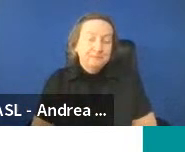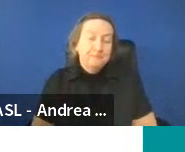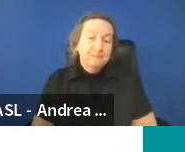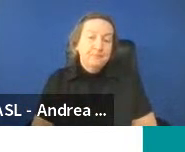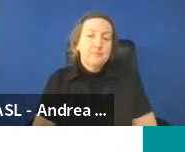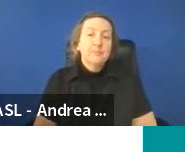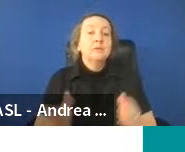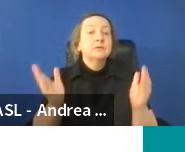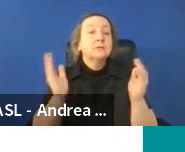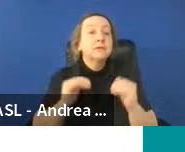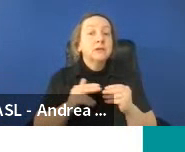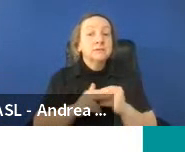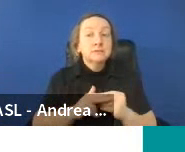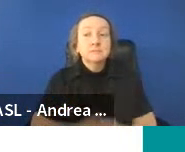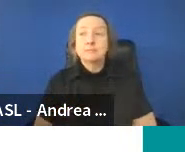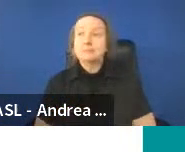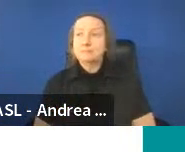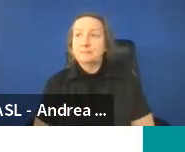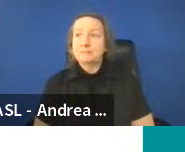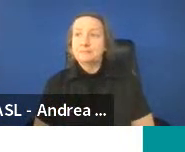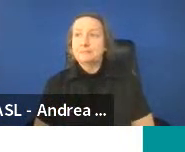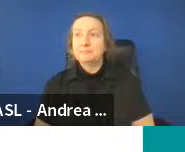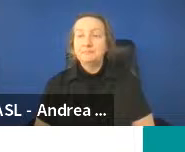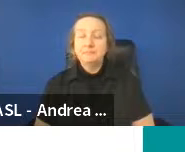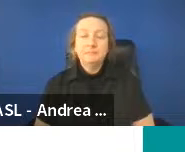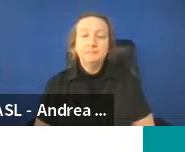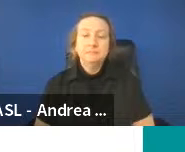Next slide, please.